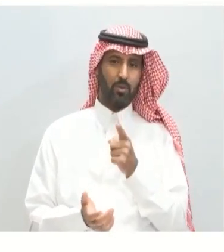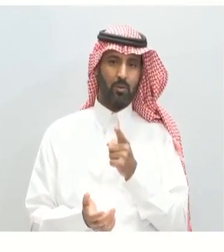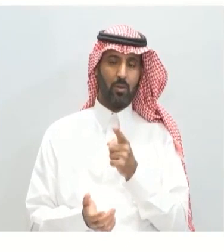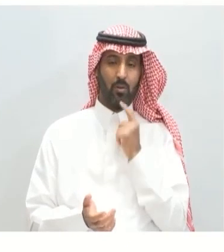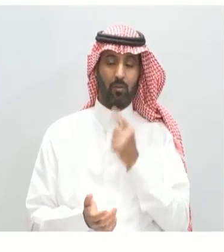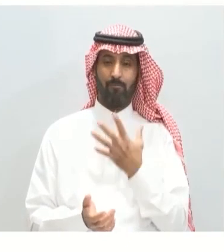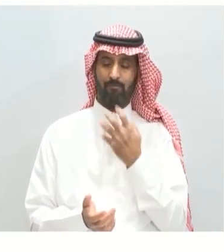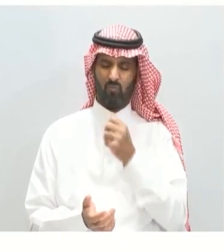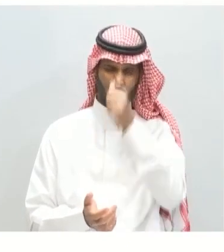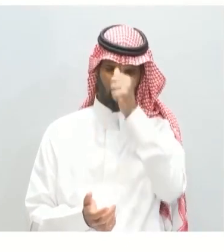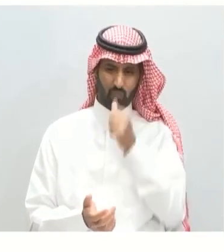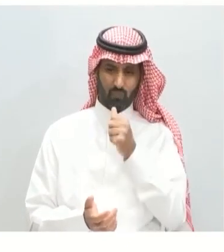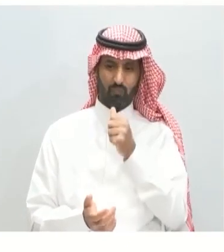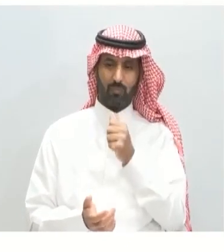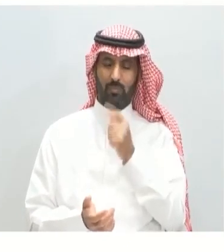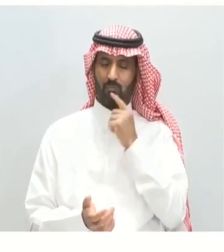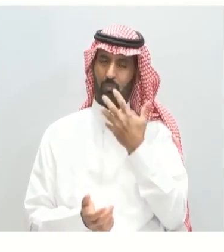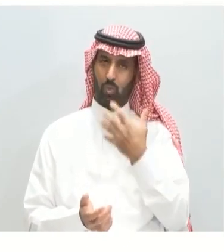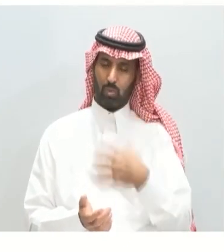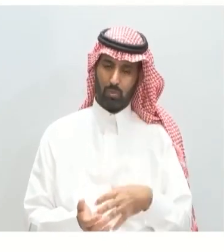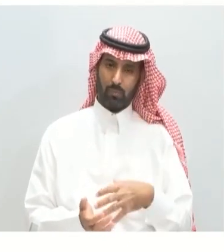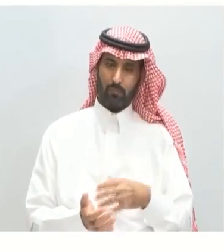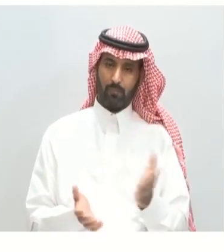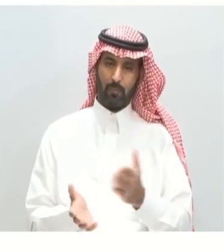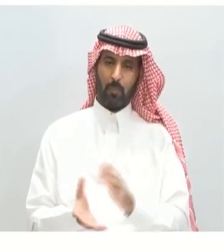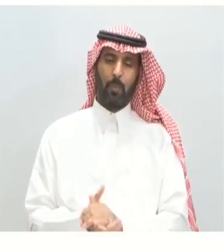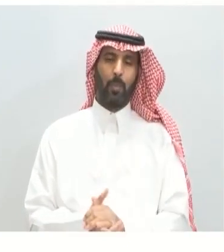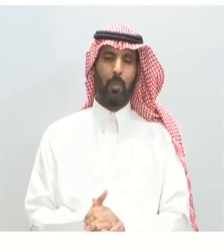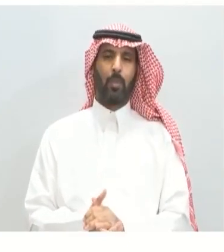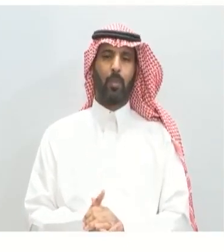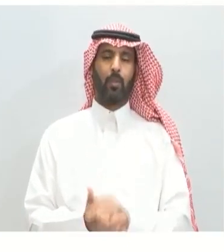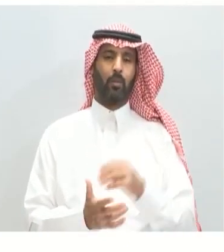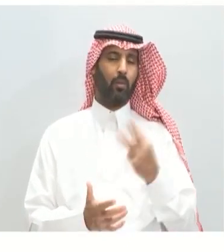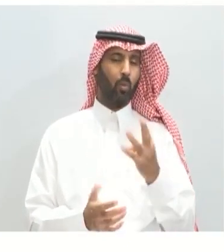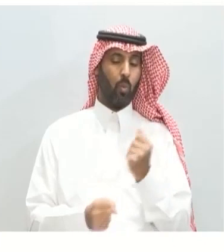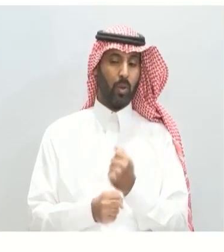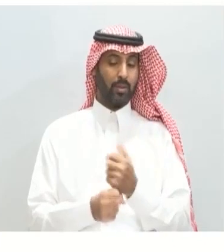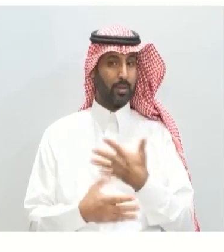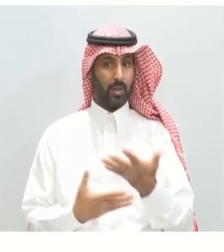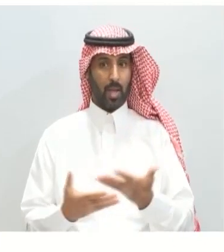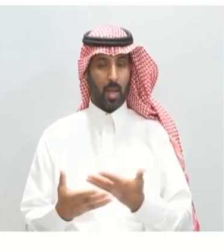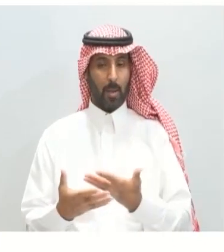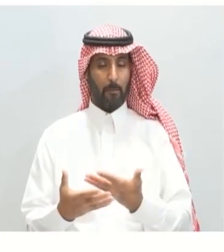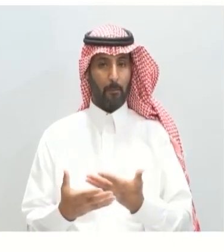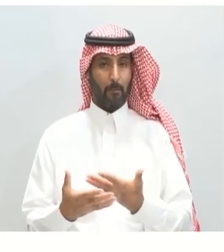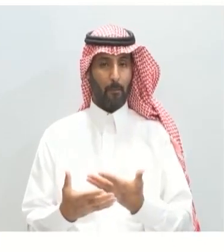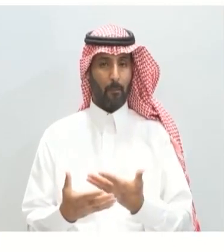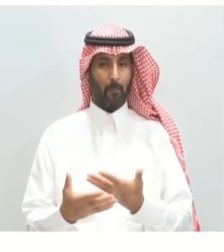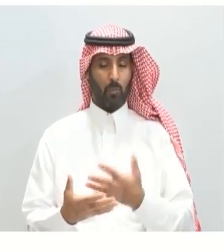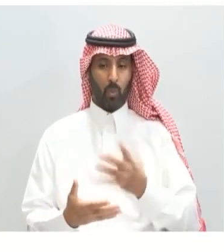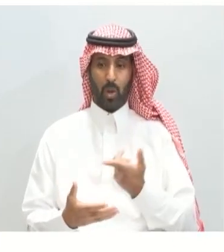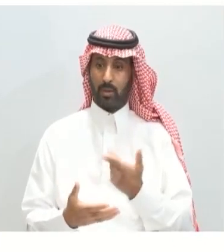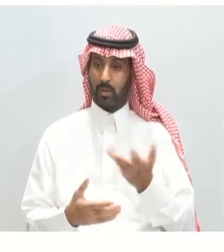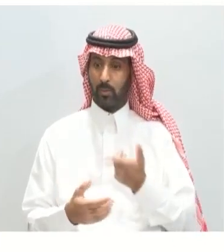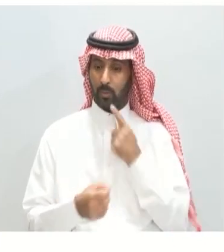will get angry, I will get disappointed, and so on. Number three, what happened? What happened when you got a